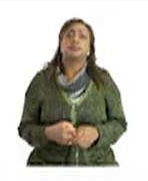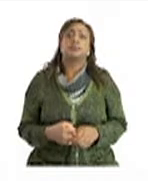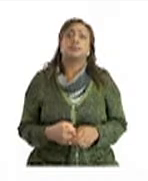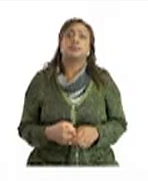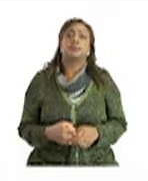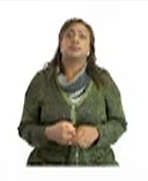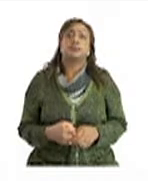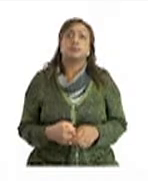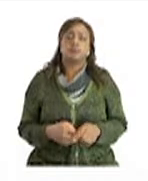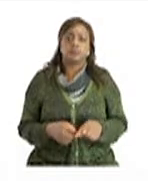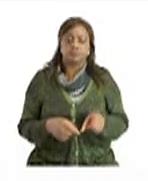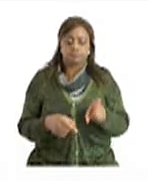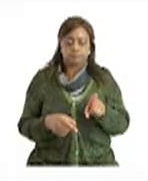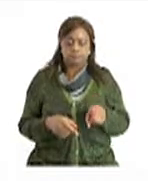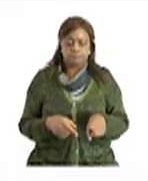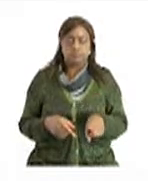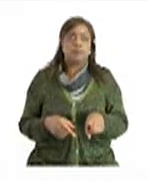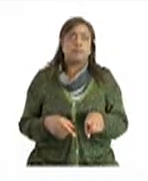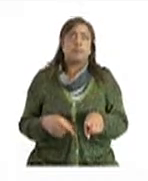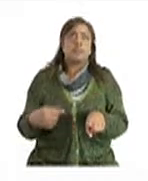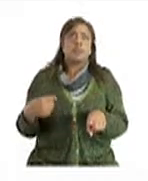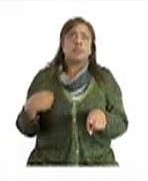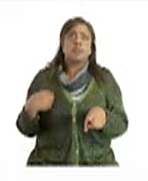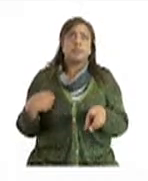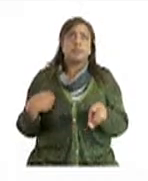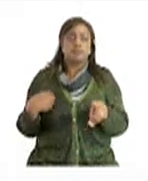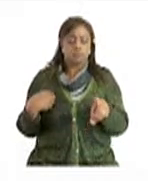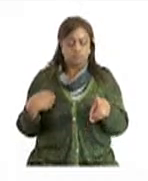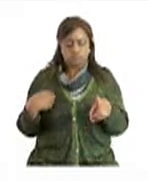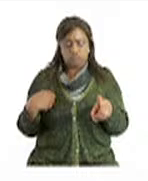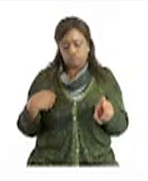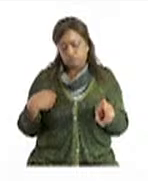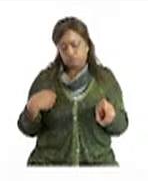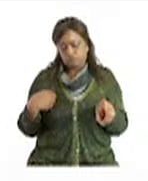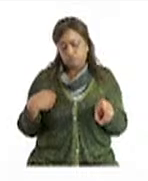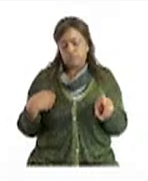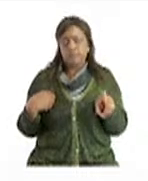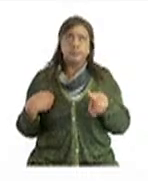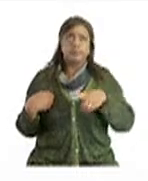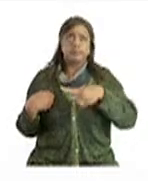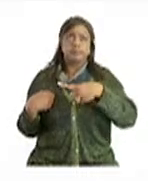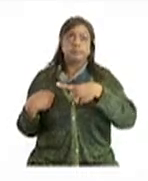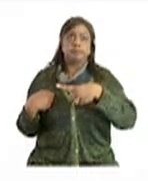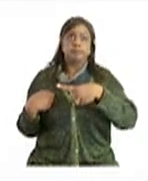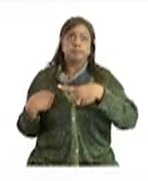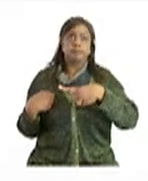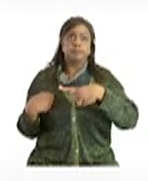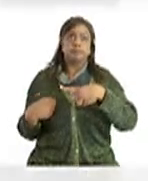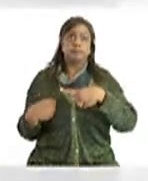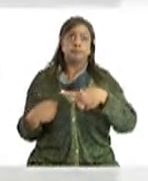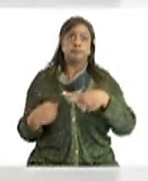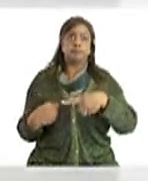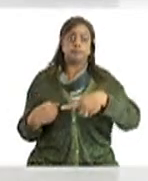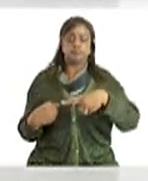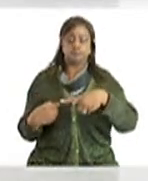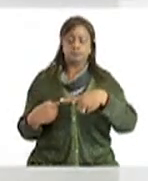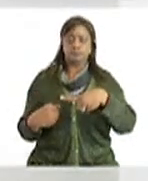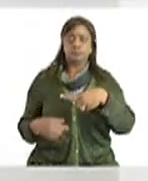the male reproductive organs. Now, If we turn to the